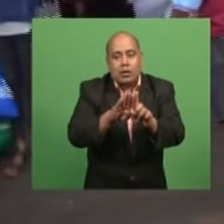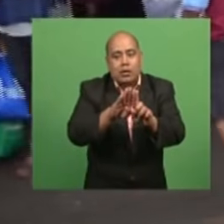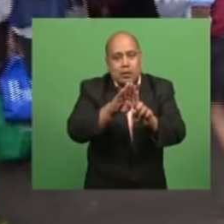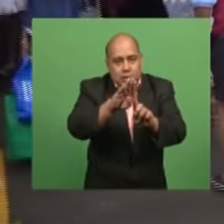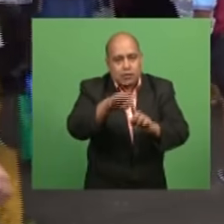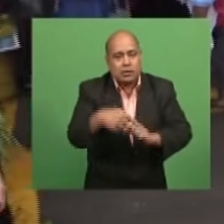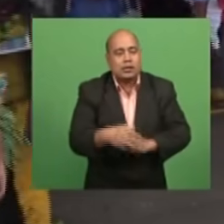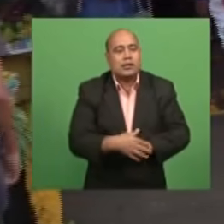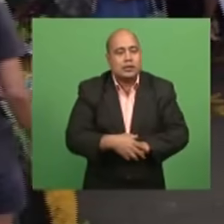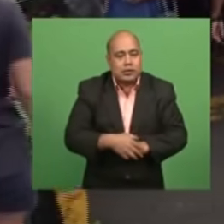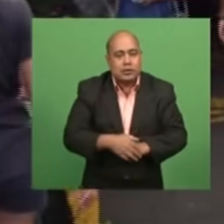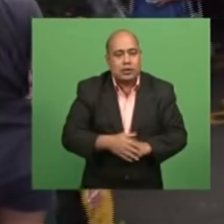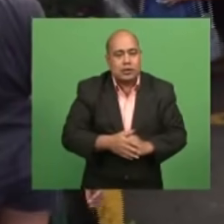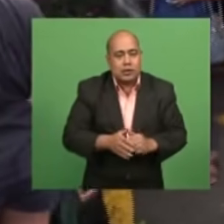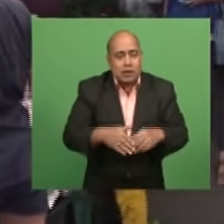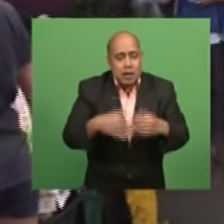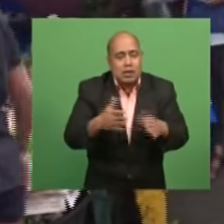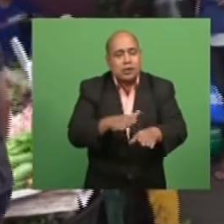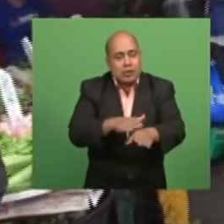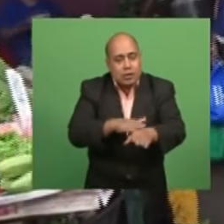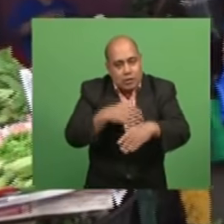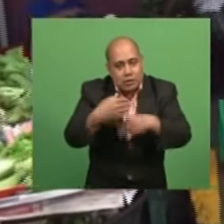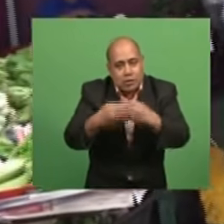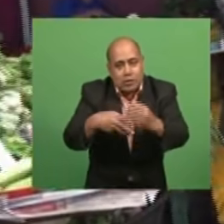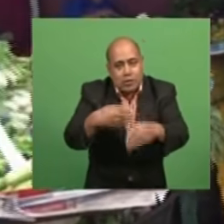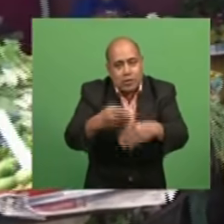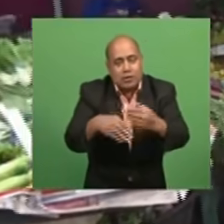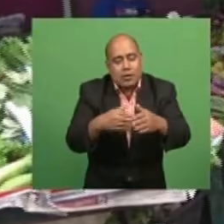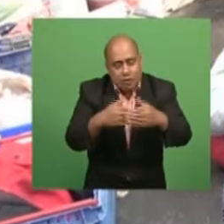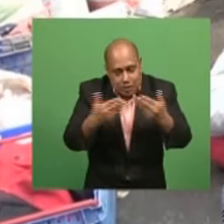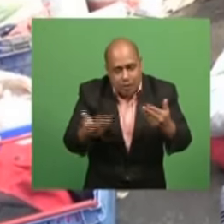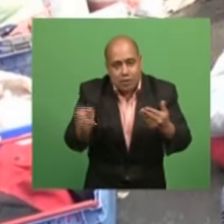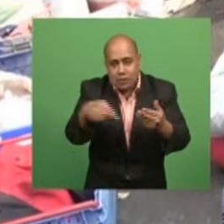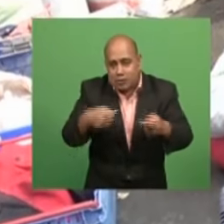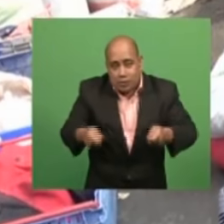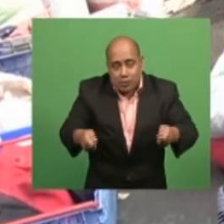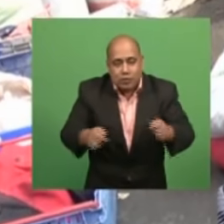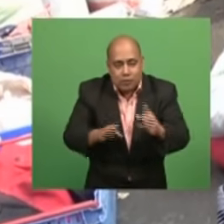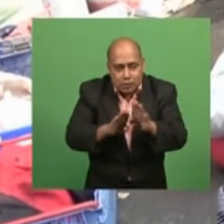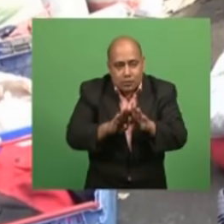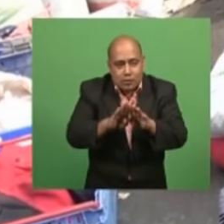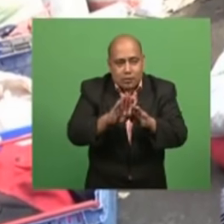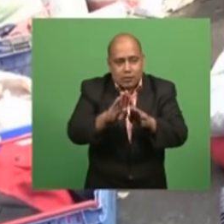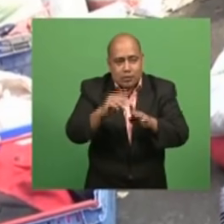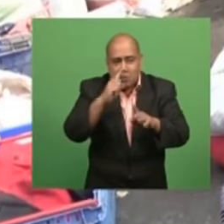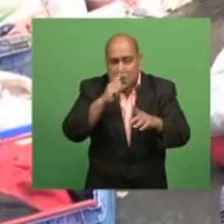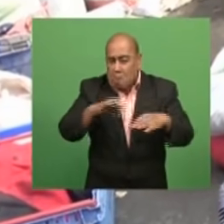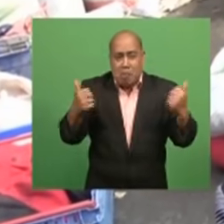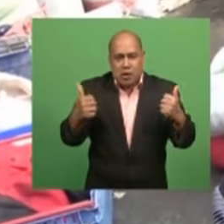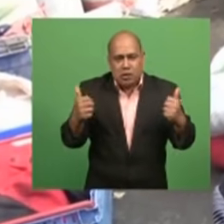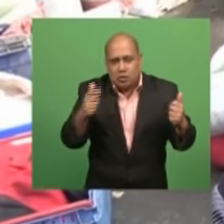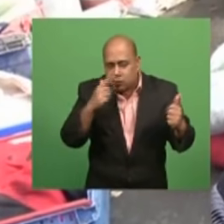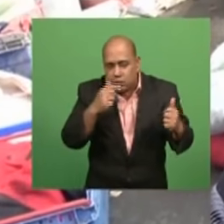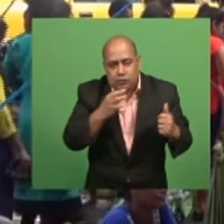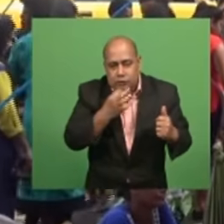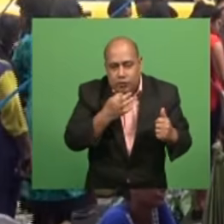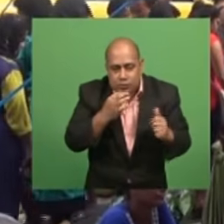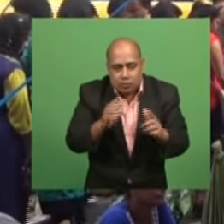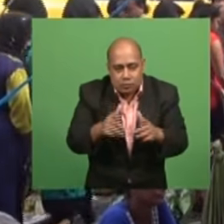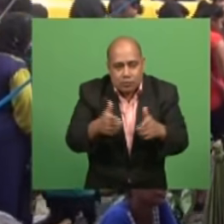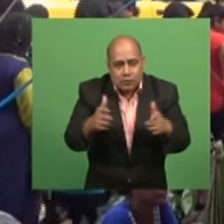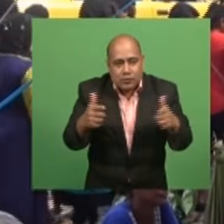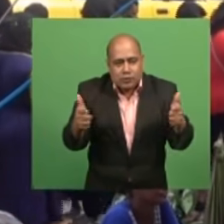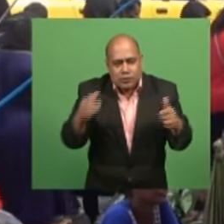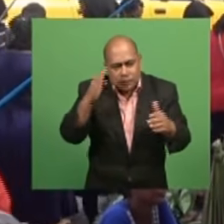We are taking it slowly. Not many people are using our service yet. Most of the customers we know have not returned, so hopefully it will all be all right soon. The